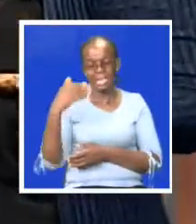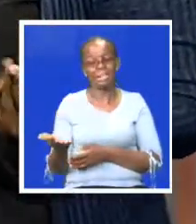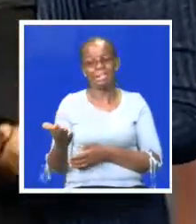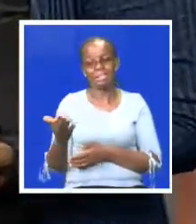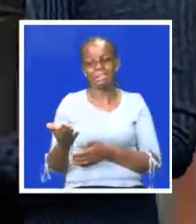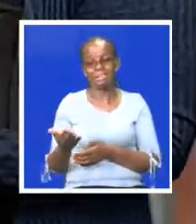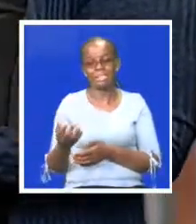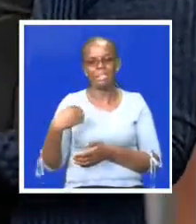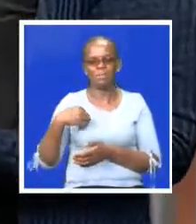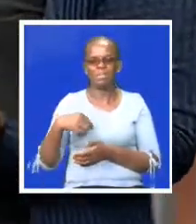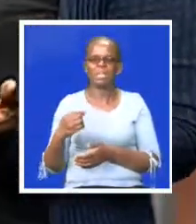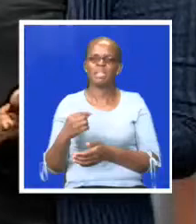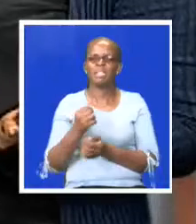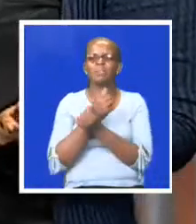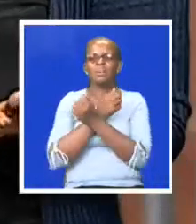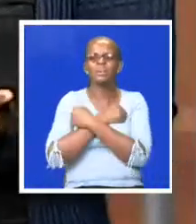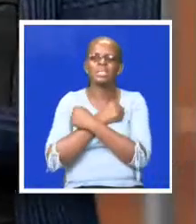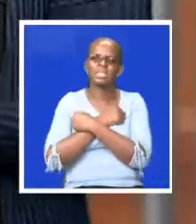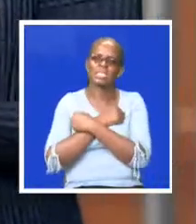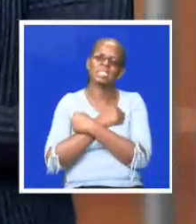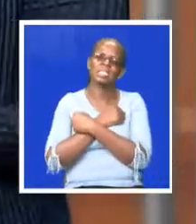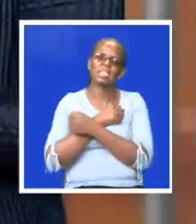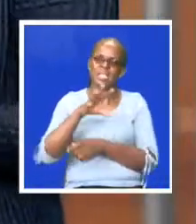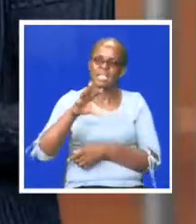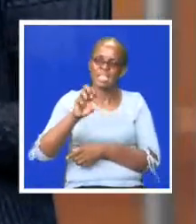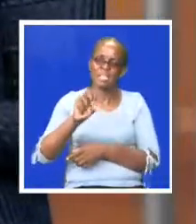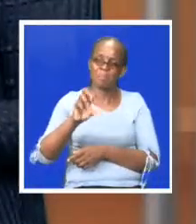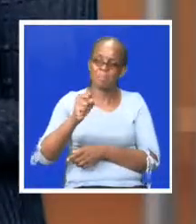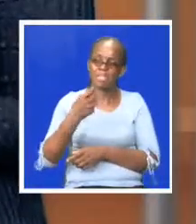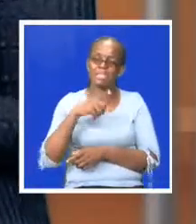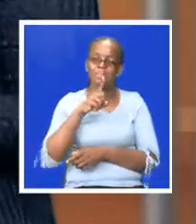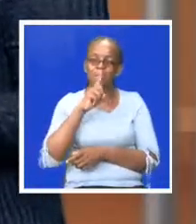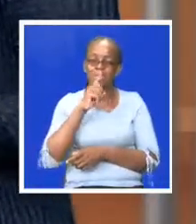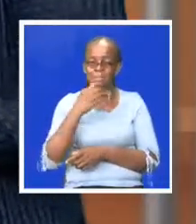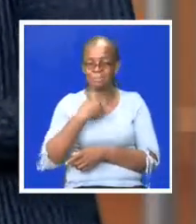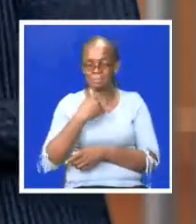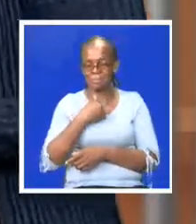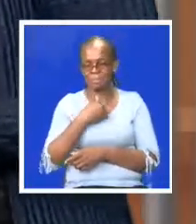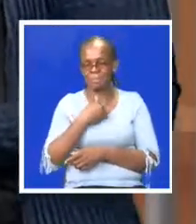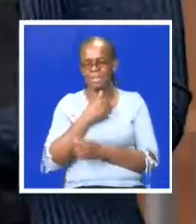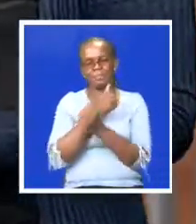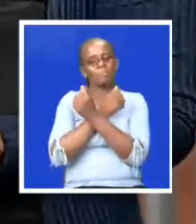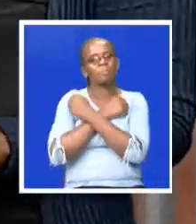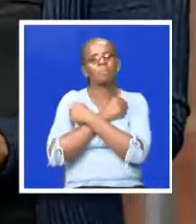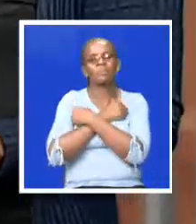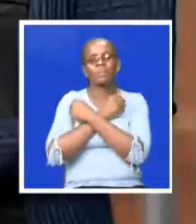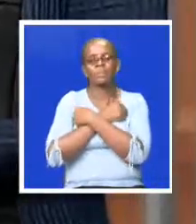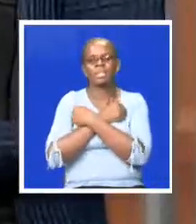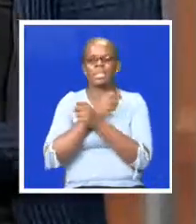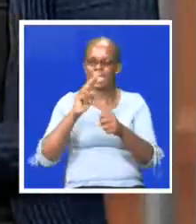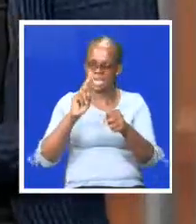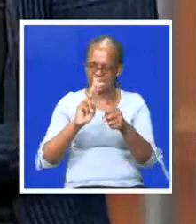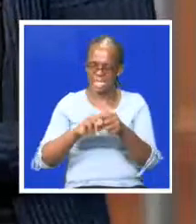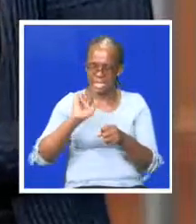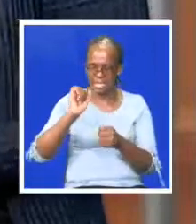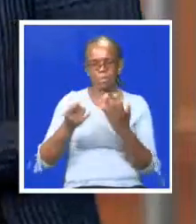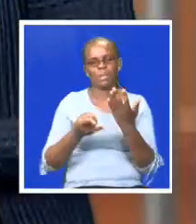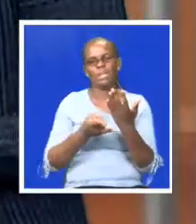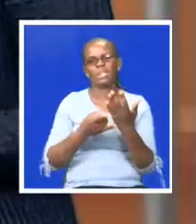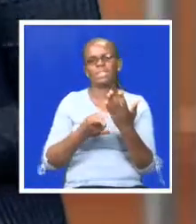like emasi. So when you eat emasi, it's part of the bodybuilding food. And here I've got